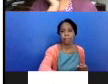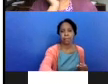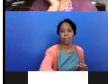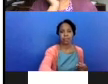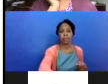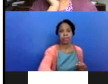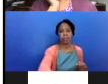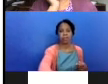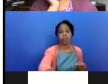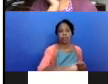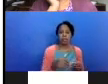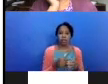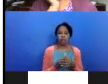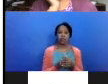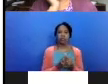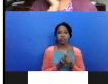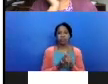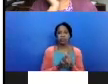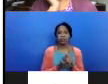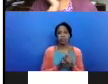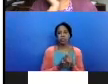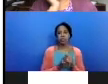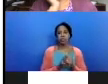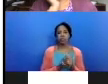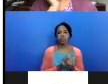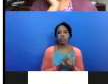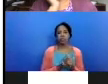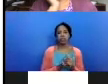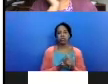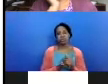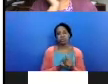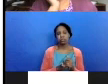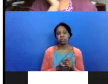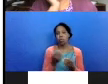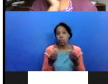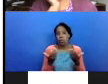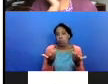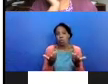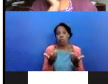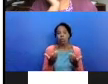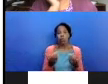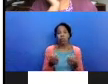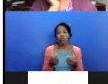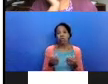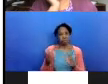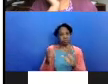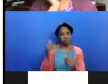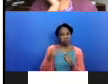forced groups in the early days. That was really, we kind of had the story that all the men were the same, again, starting at